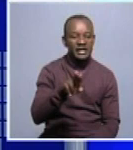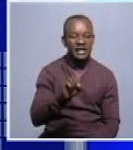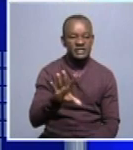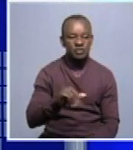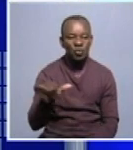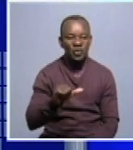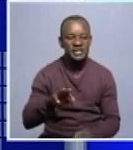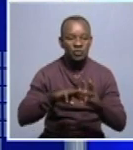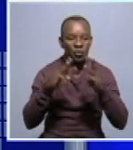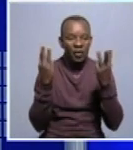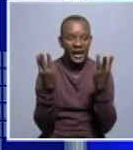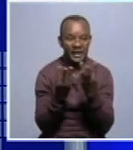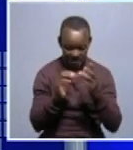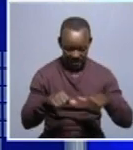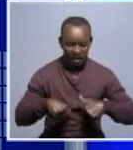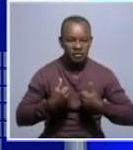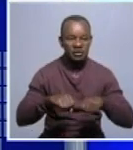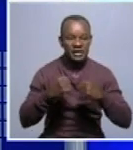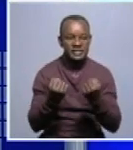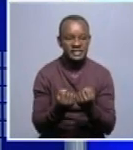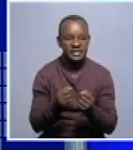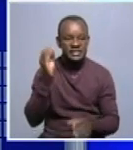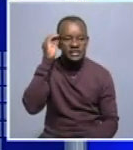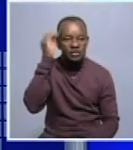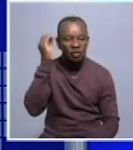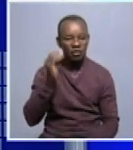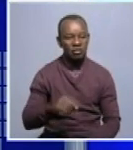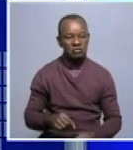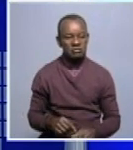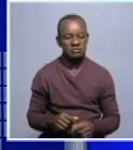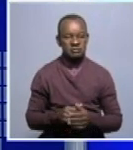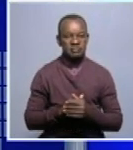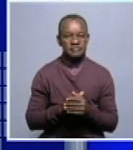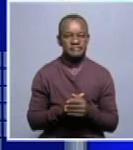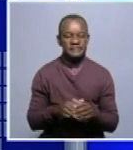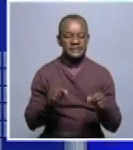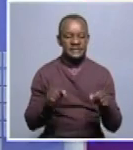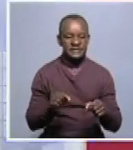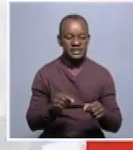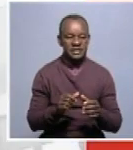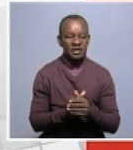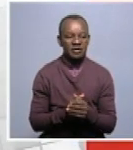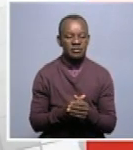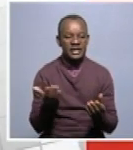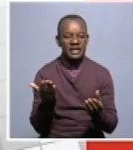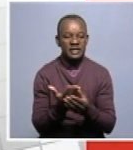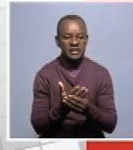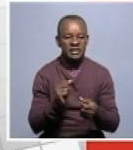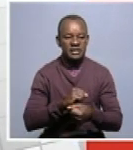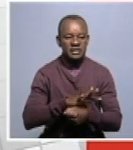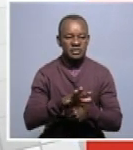So far, more than 10 important variants have been identified